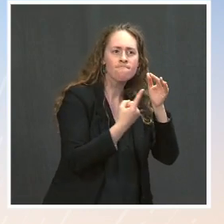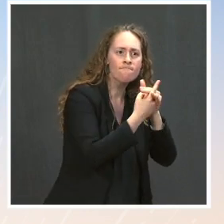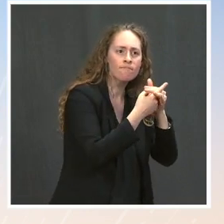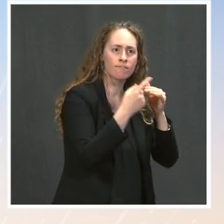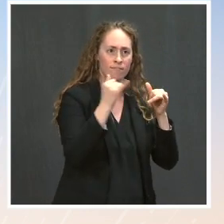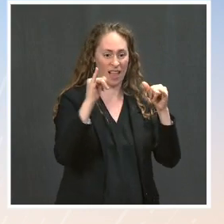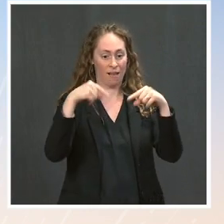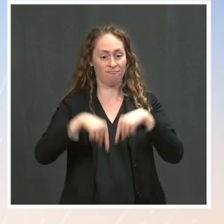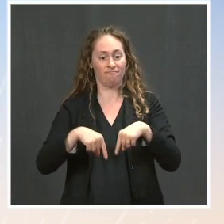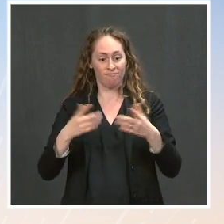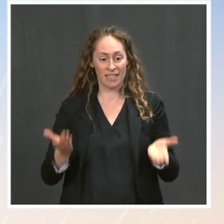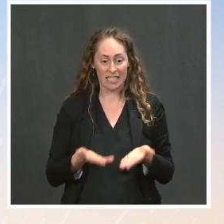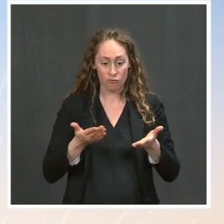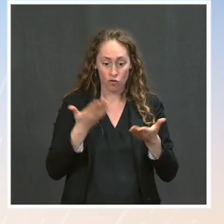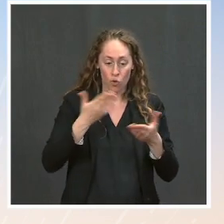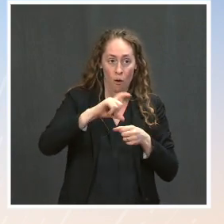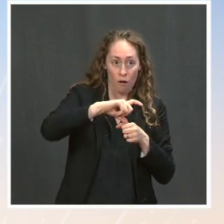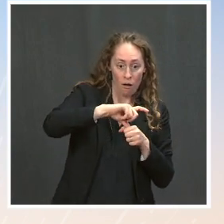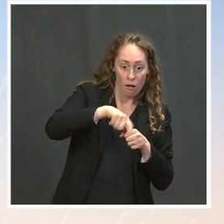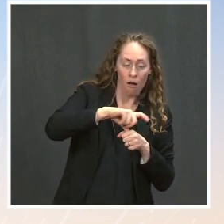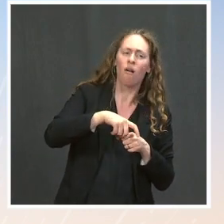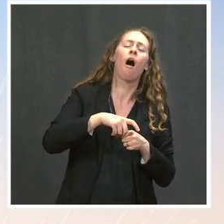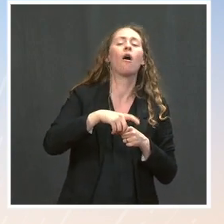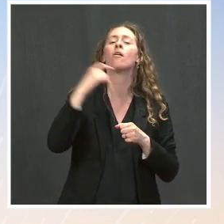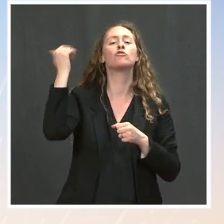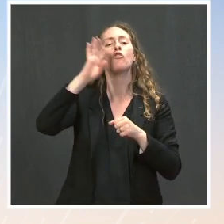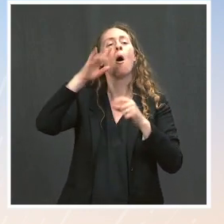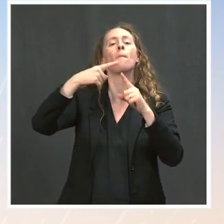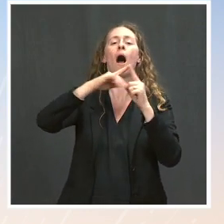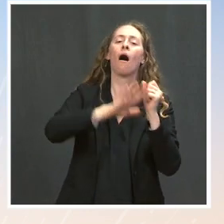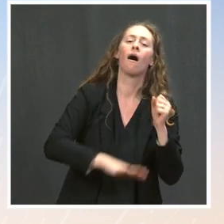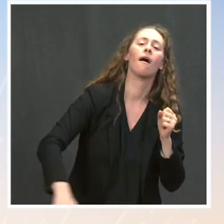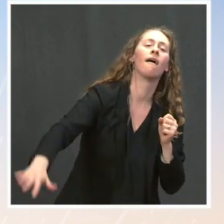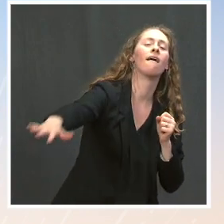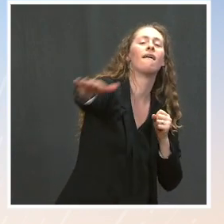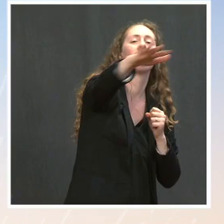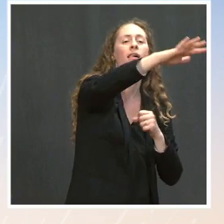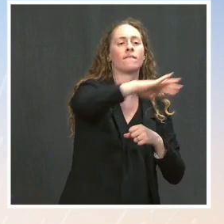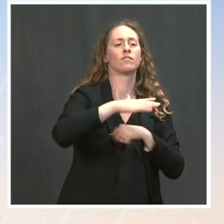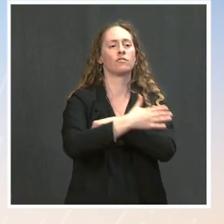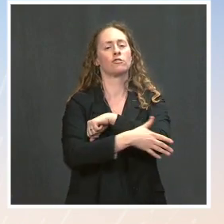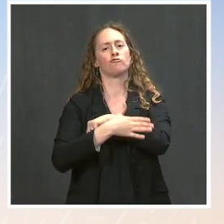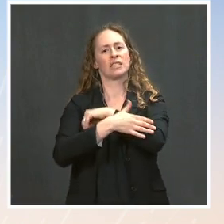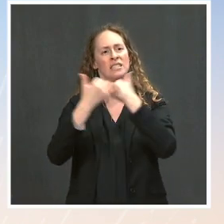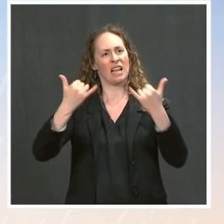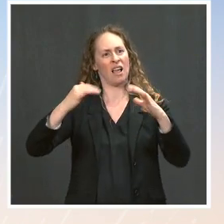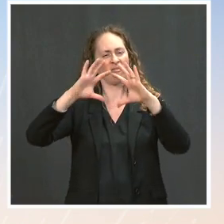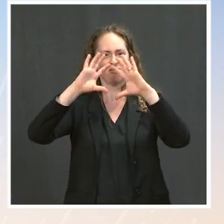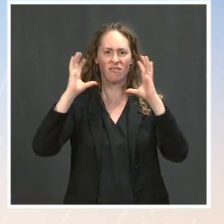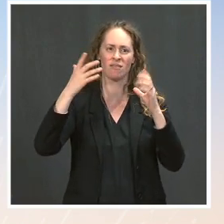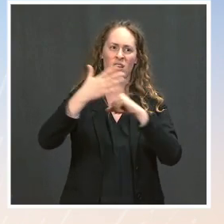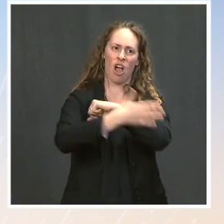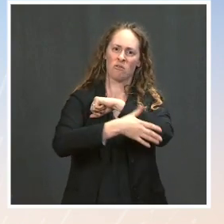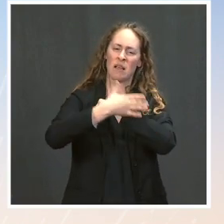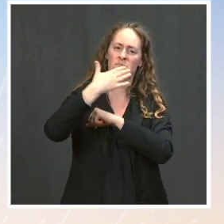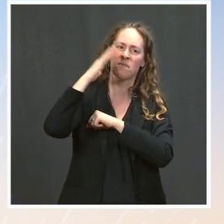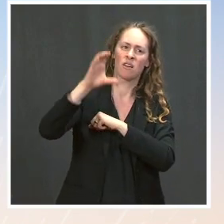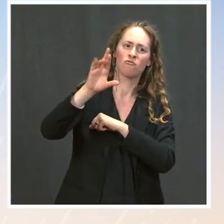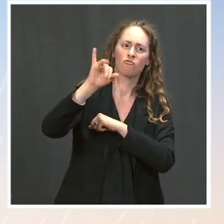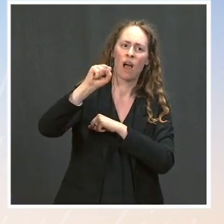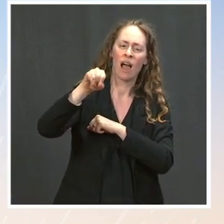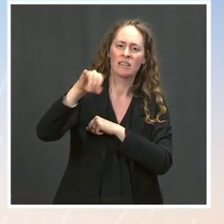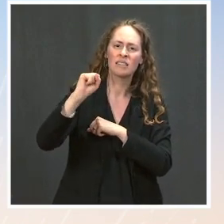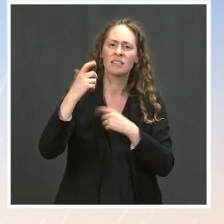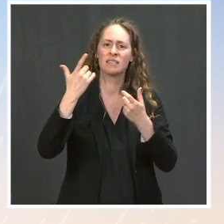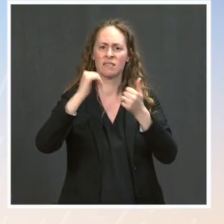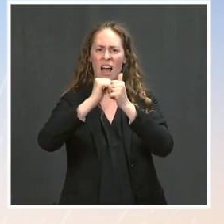is talking about proposing policies that address the crises that we're facing, whether it's getting the pandemic under control, putting people back to